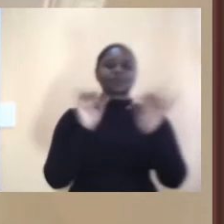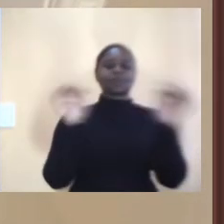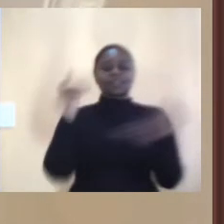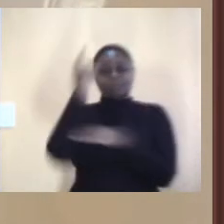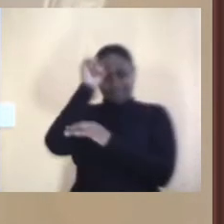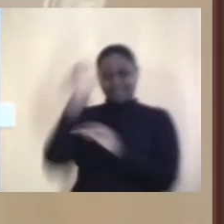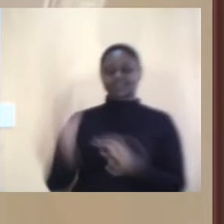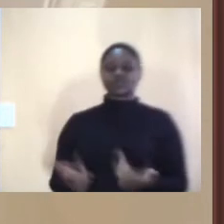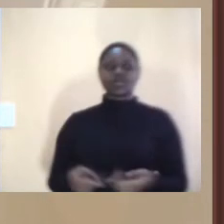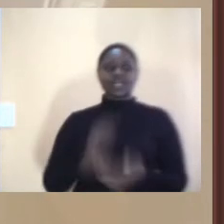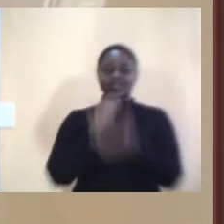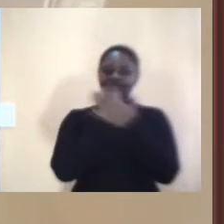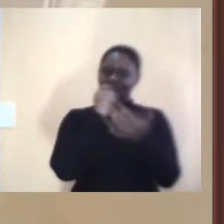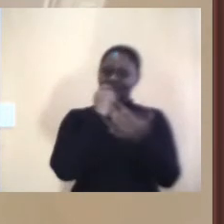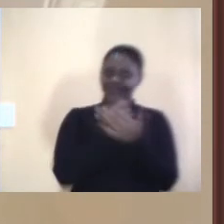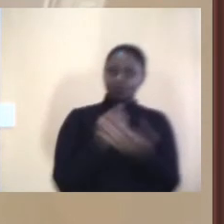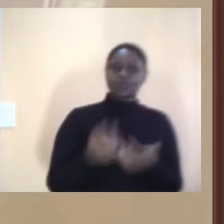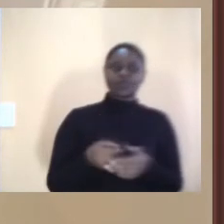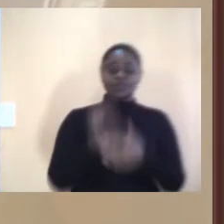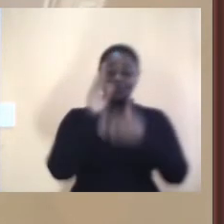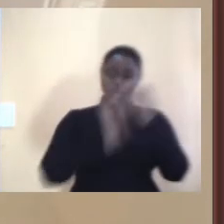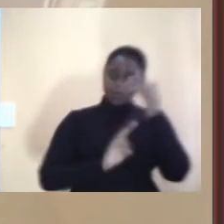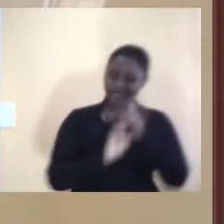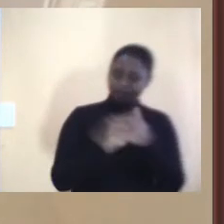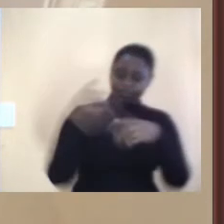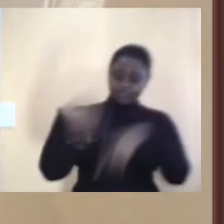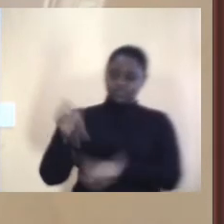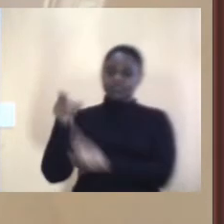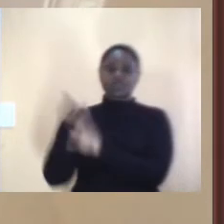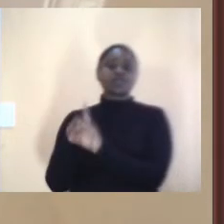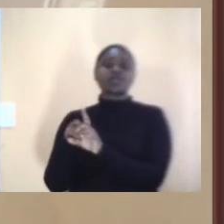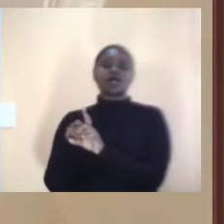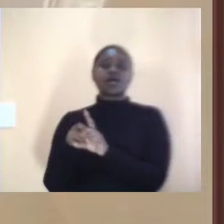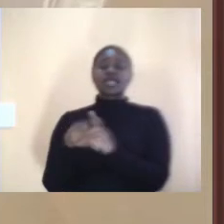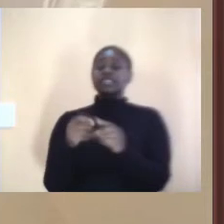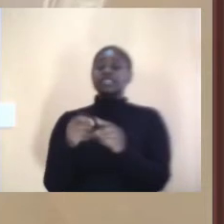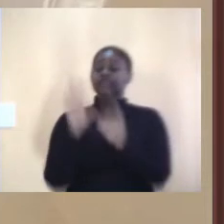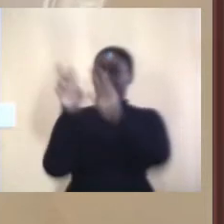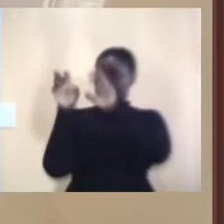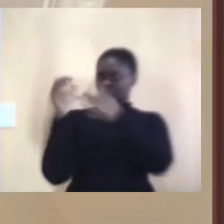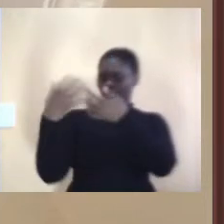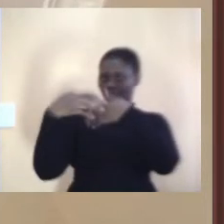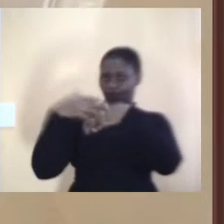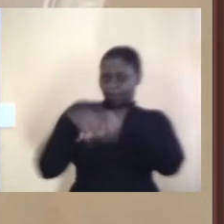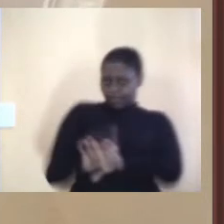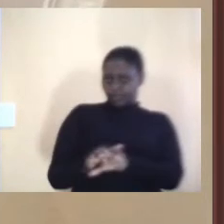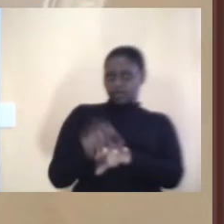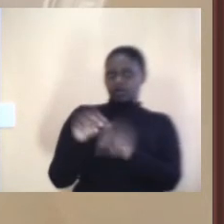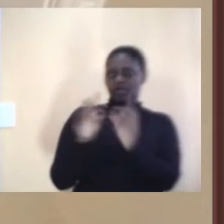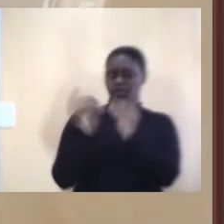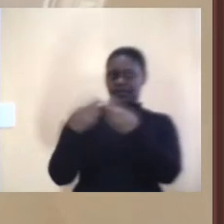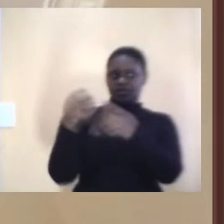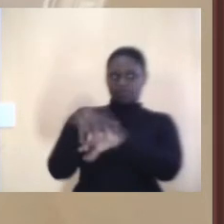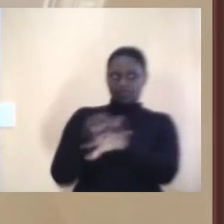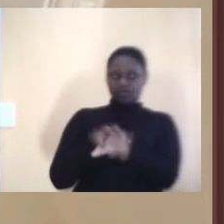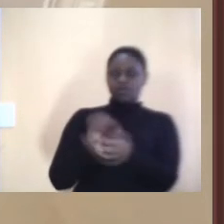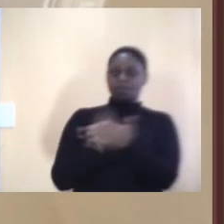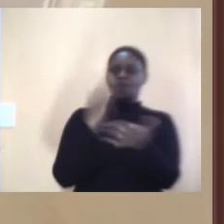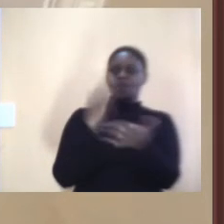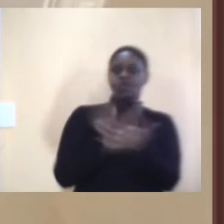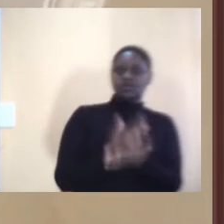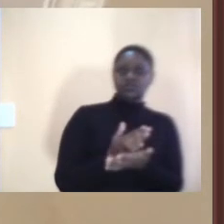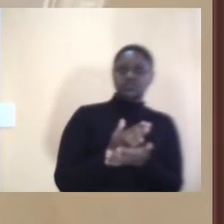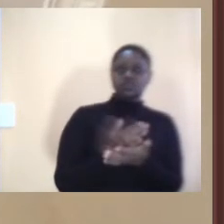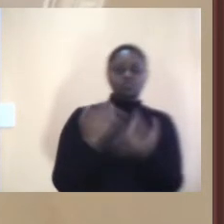abantu. It's true, Honorable Chairperson, that the issue of implements in the Department of Agriculture, they must ensure that they put